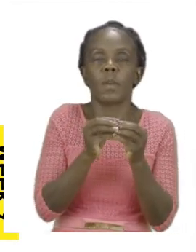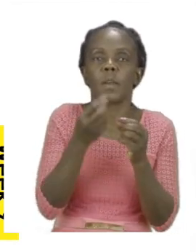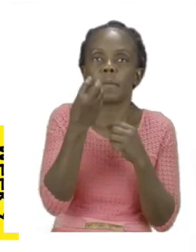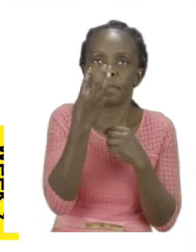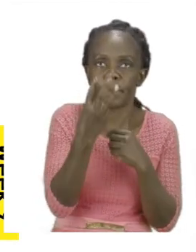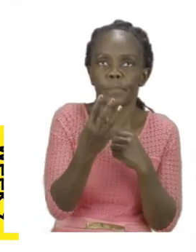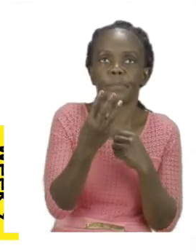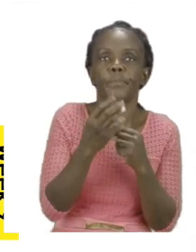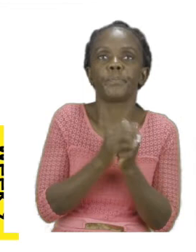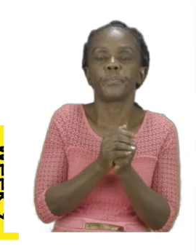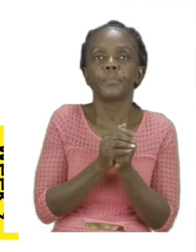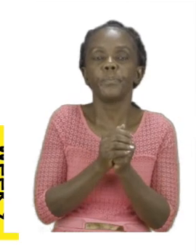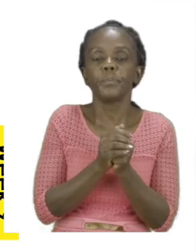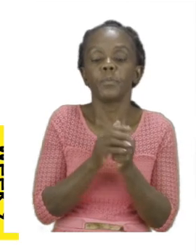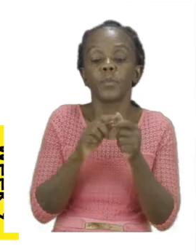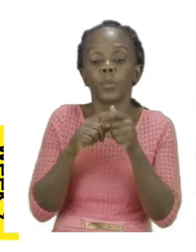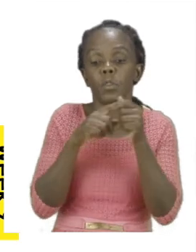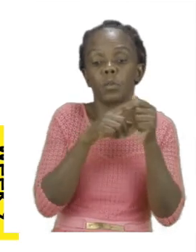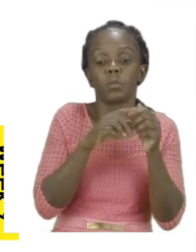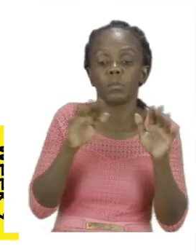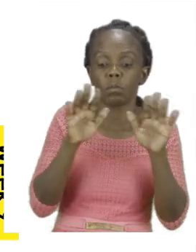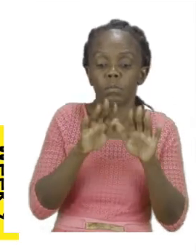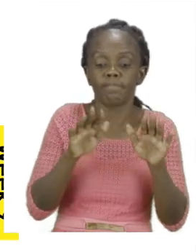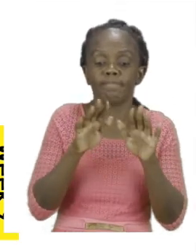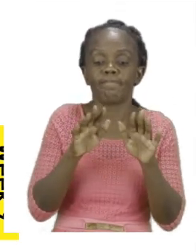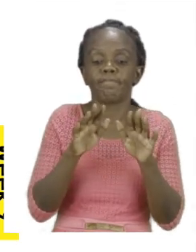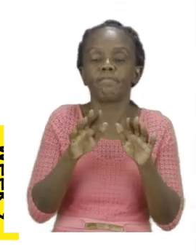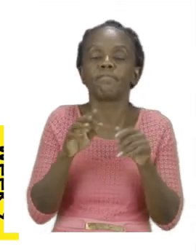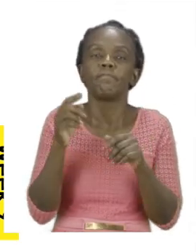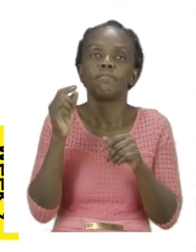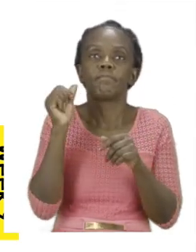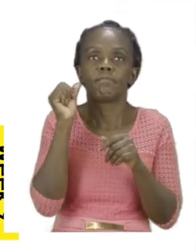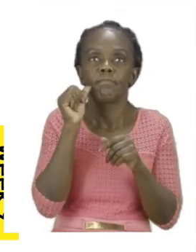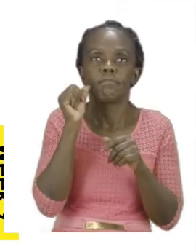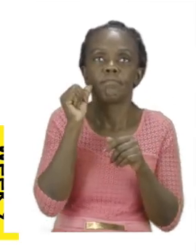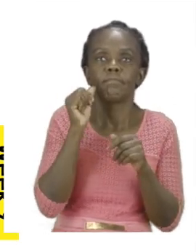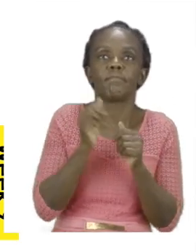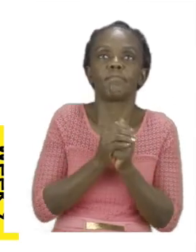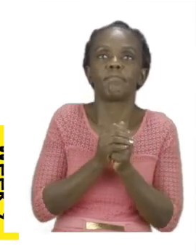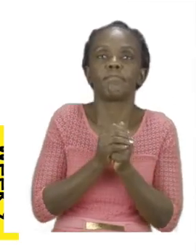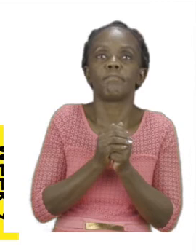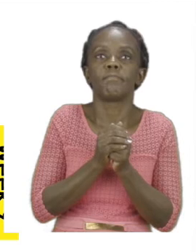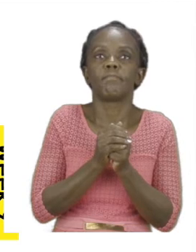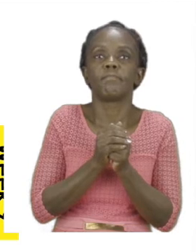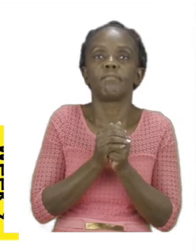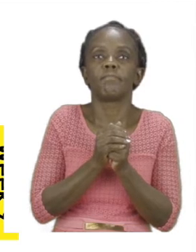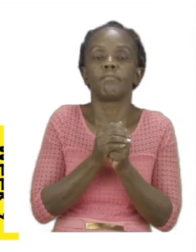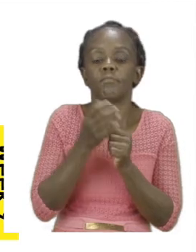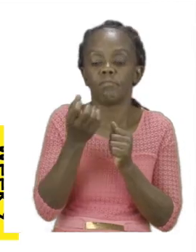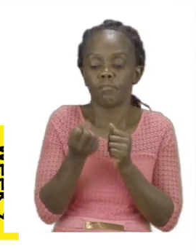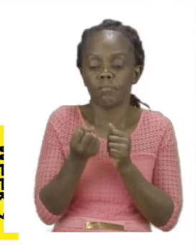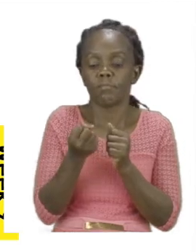yellow. So, what you can see in the circle are numbers. There is the